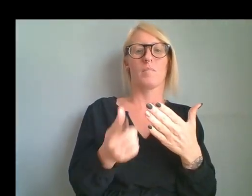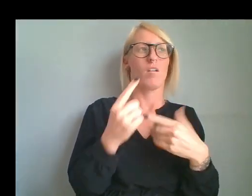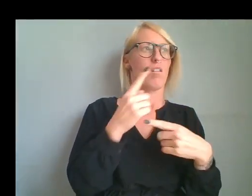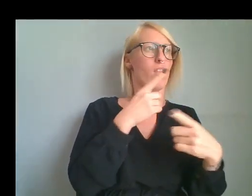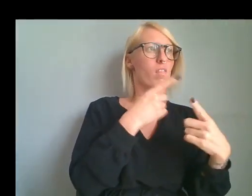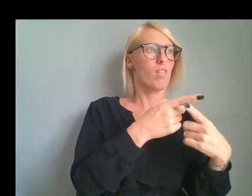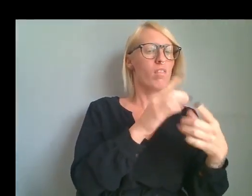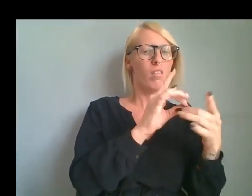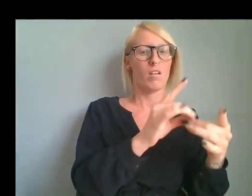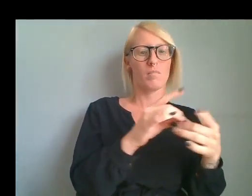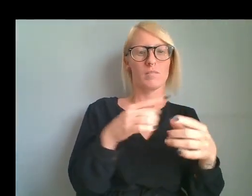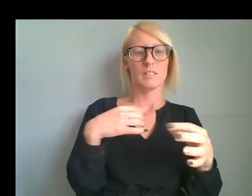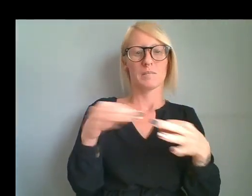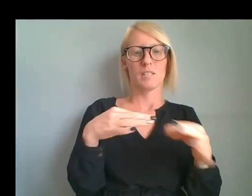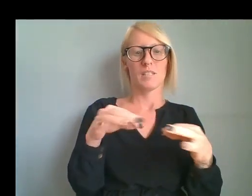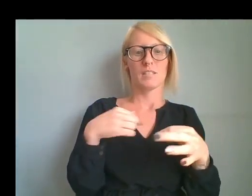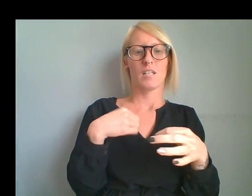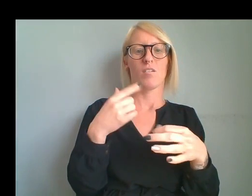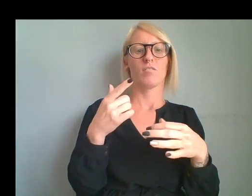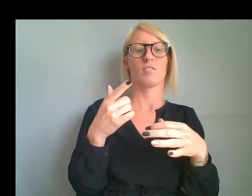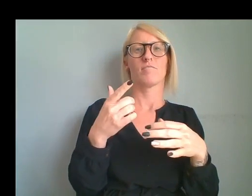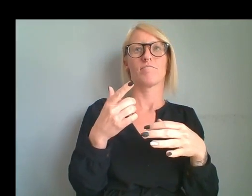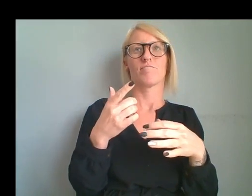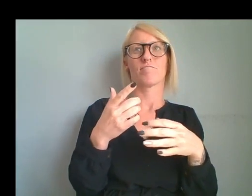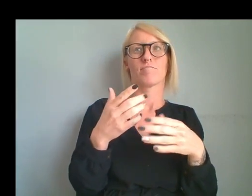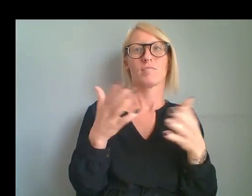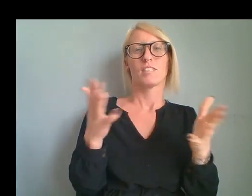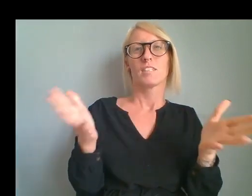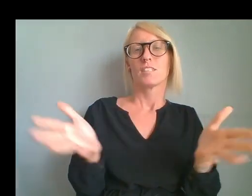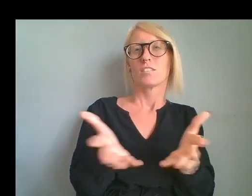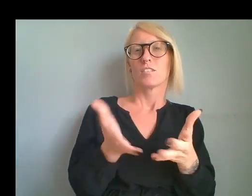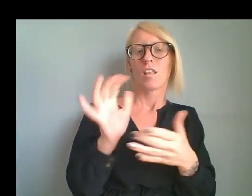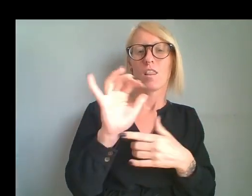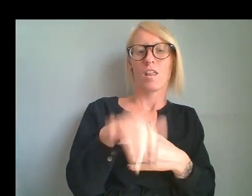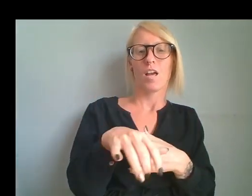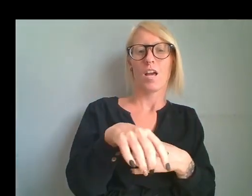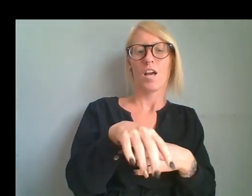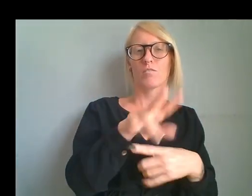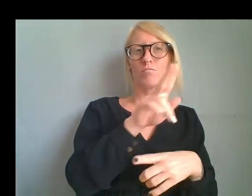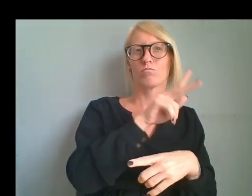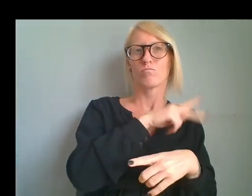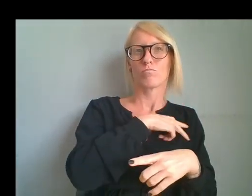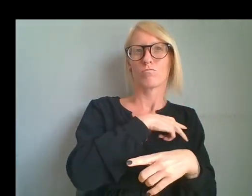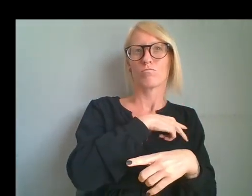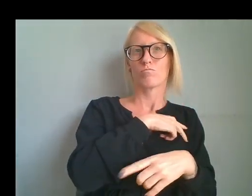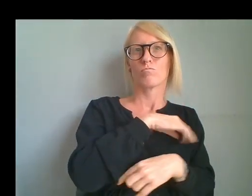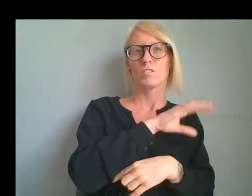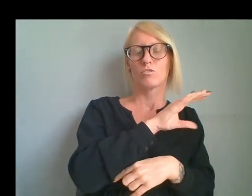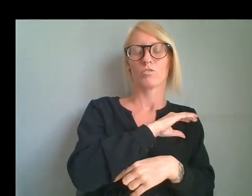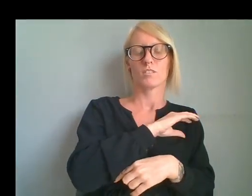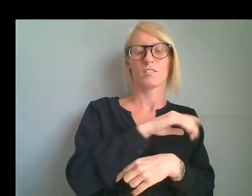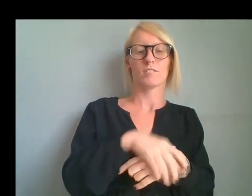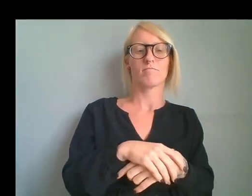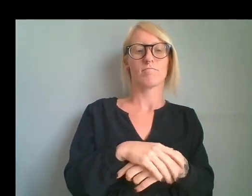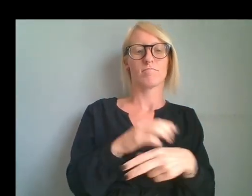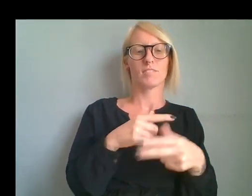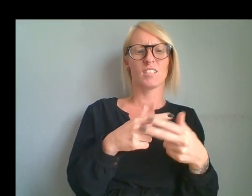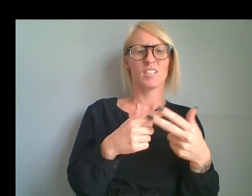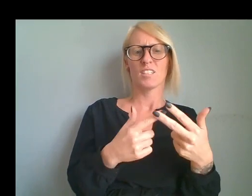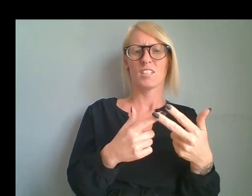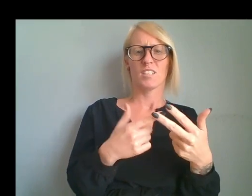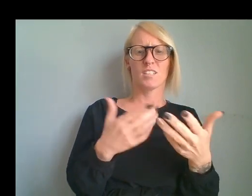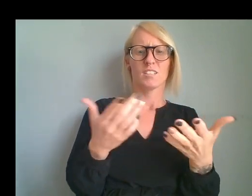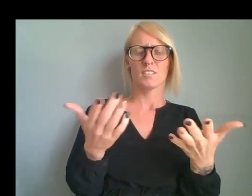work or somebody who's maybe doing a lot in your field. You can highlight a dedicated volunteer. Just, you know, so just some different questions you can